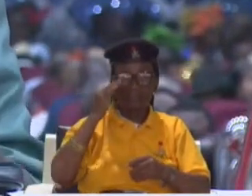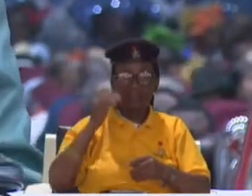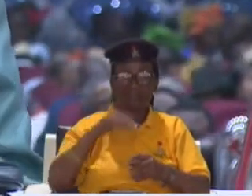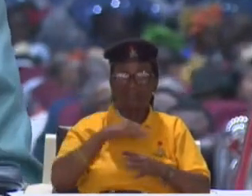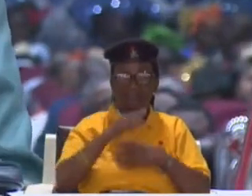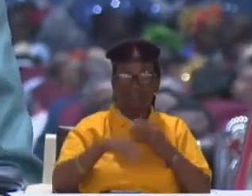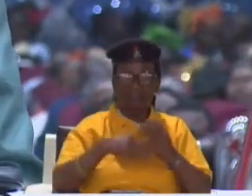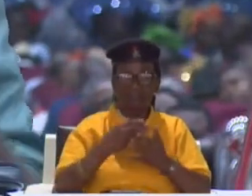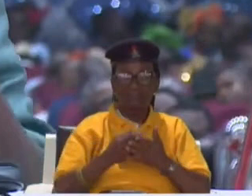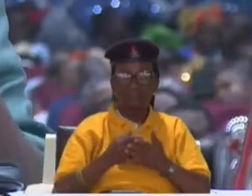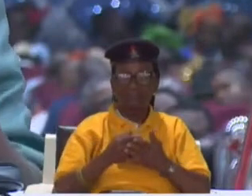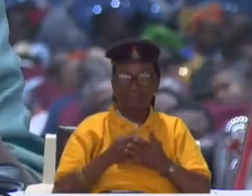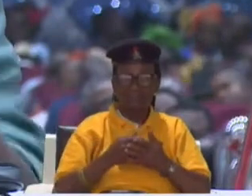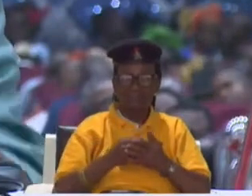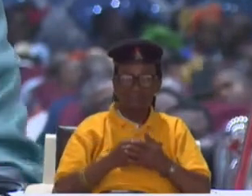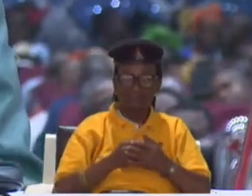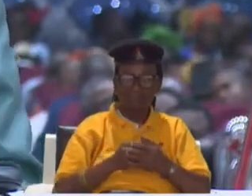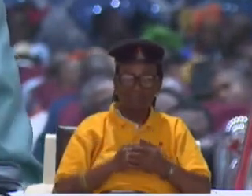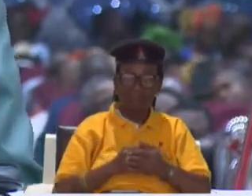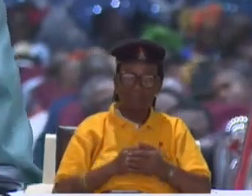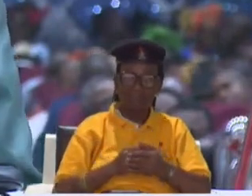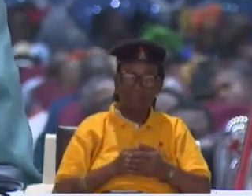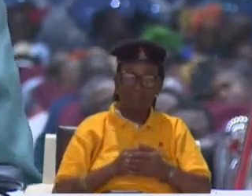All he said is, go.